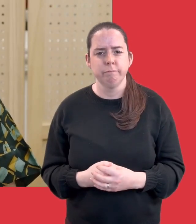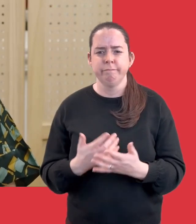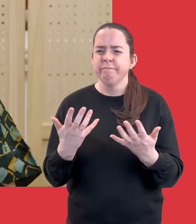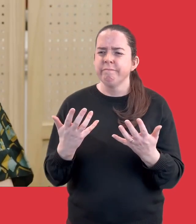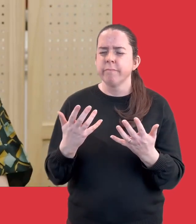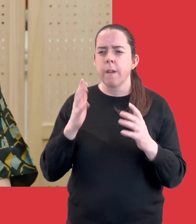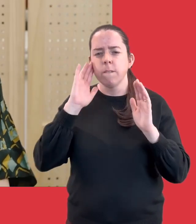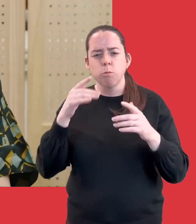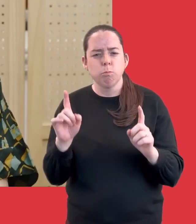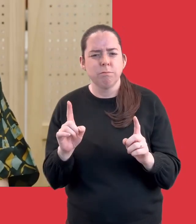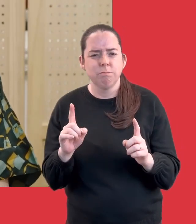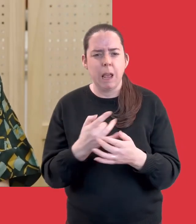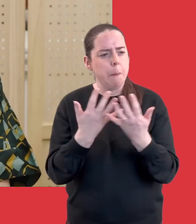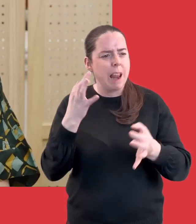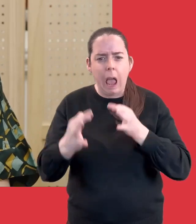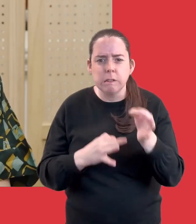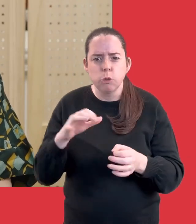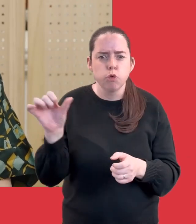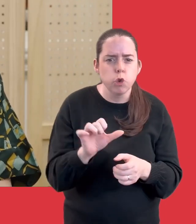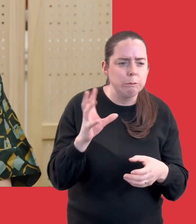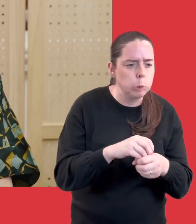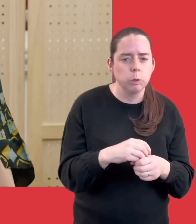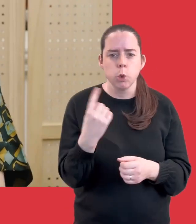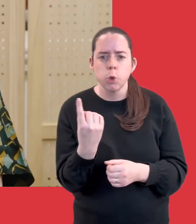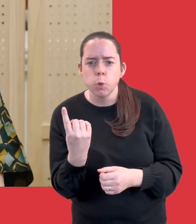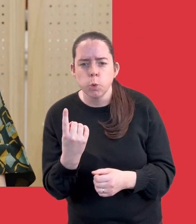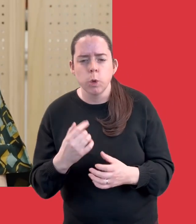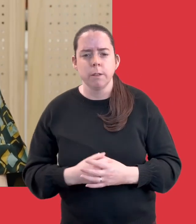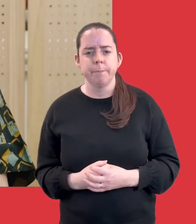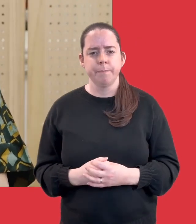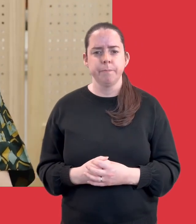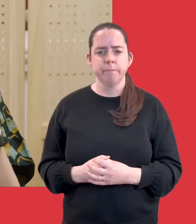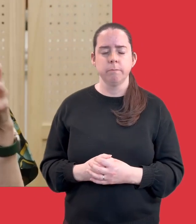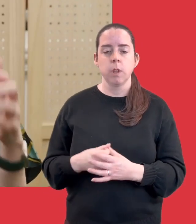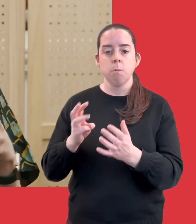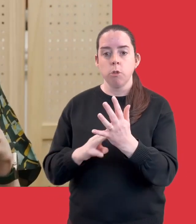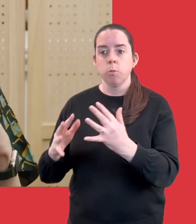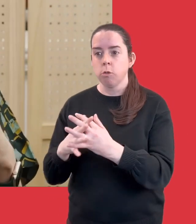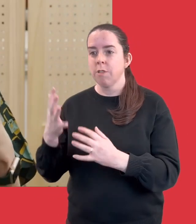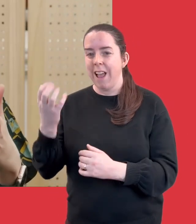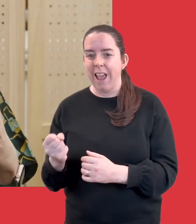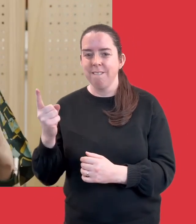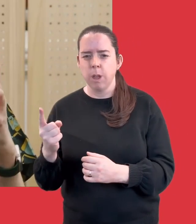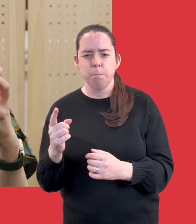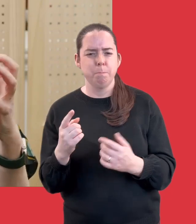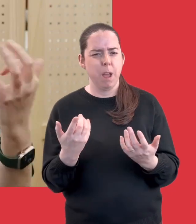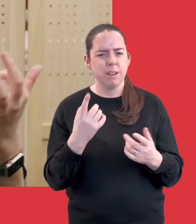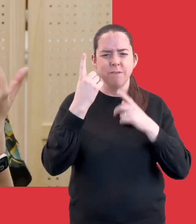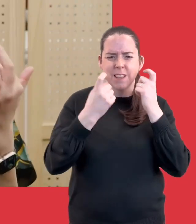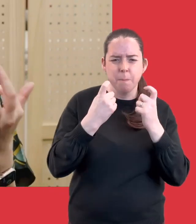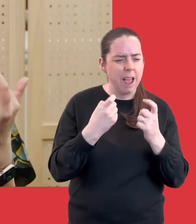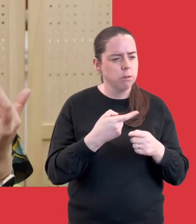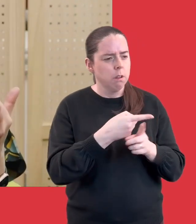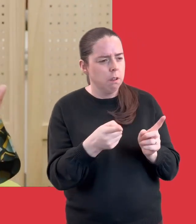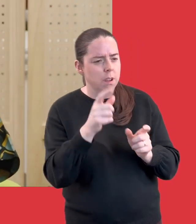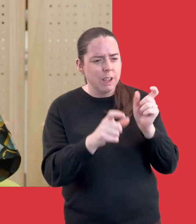about, well, how many actors should be in it? Who are they? Apart from Mary Wollstonecraft herself, who else do we